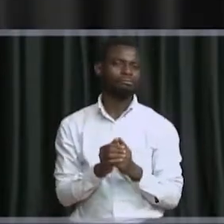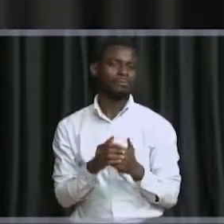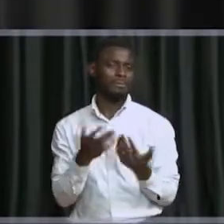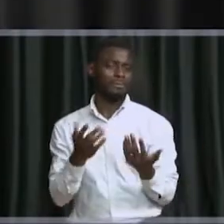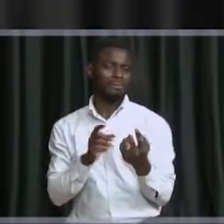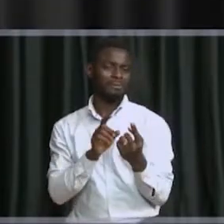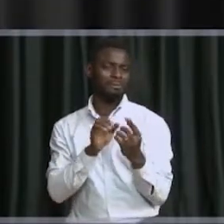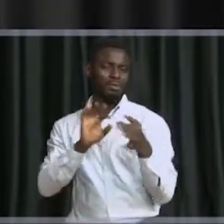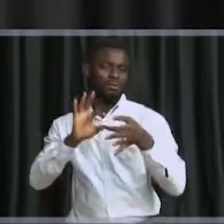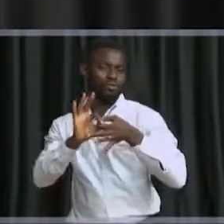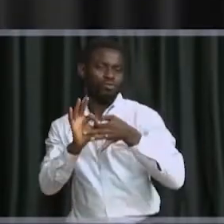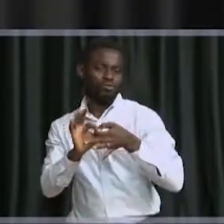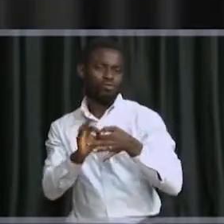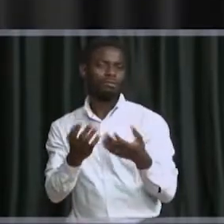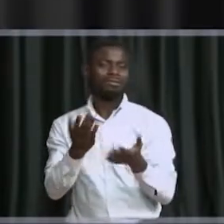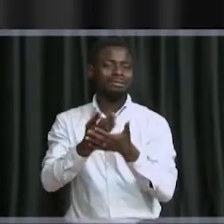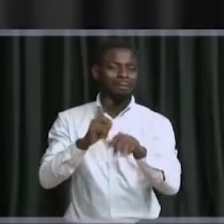they